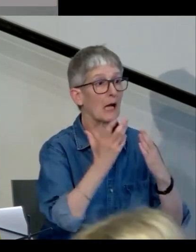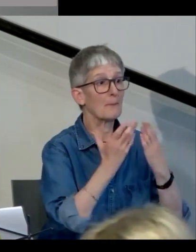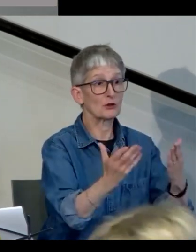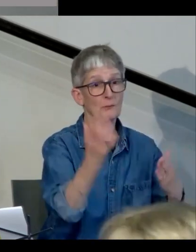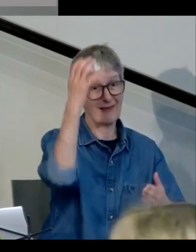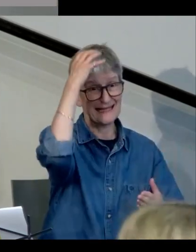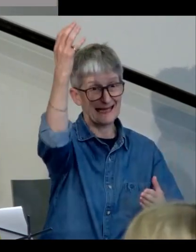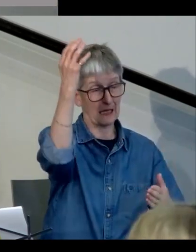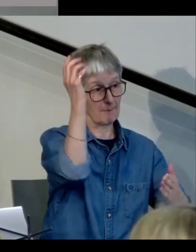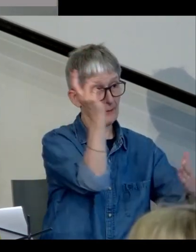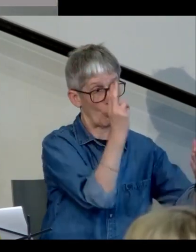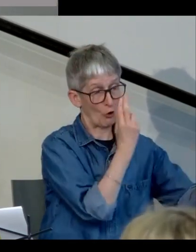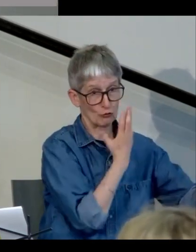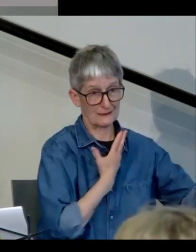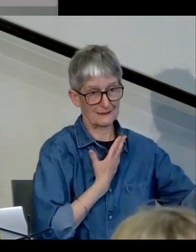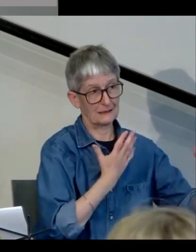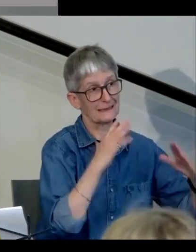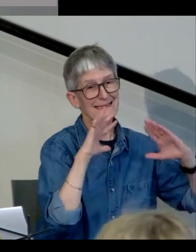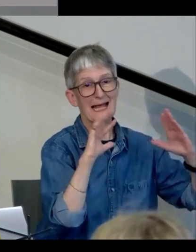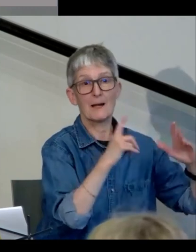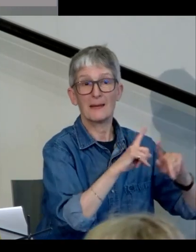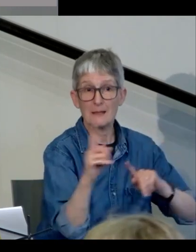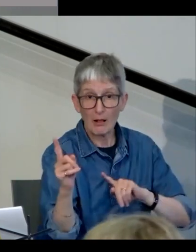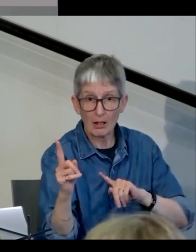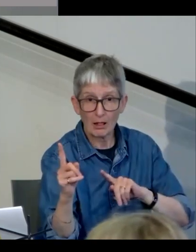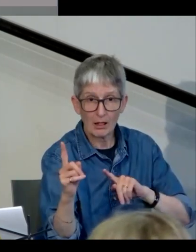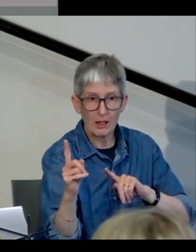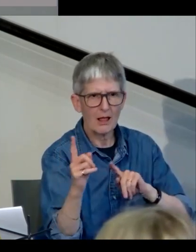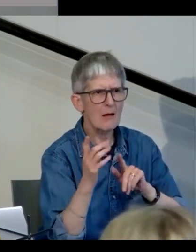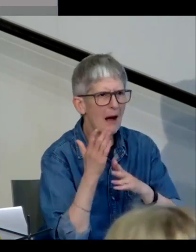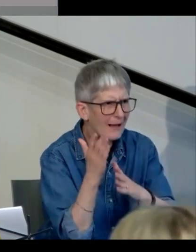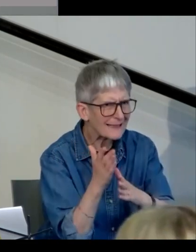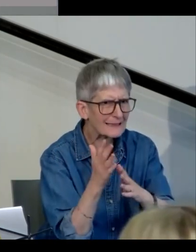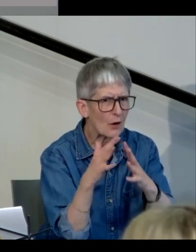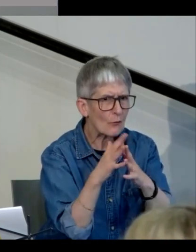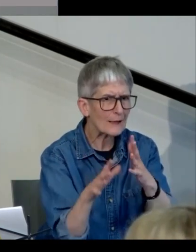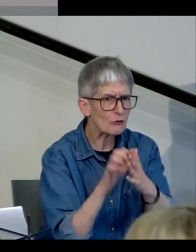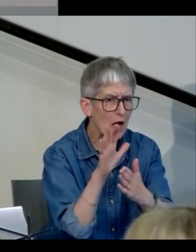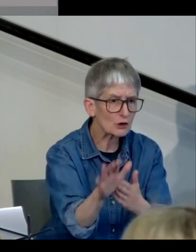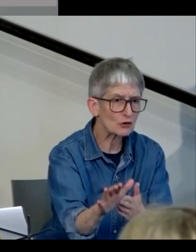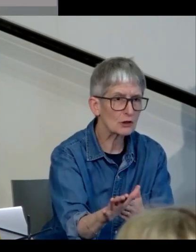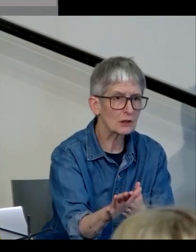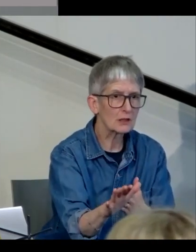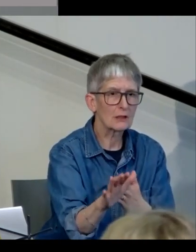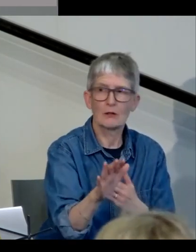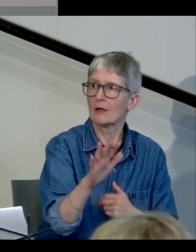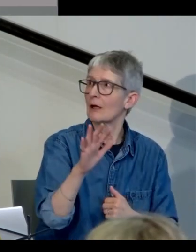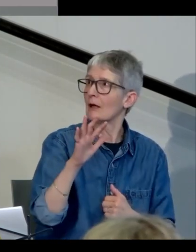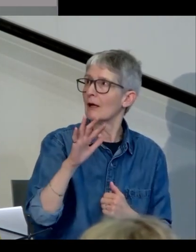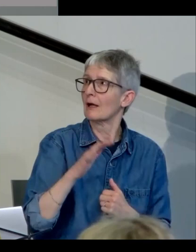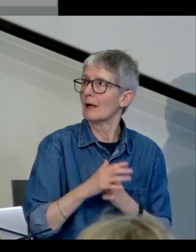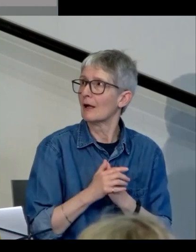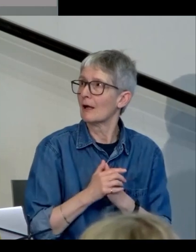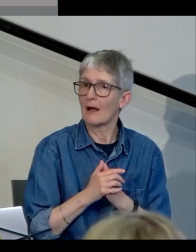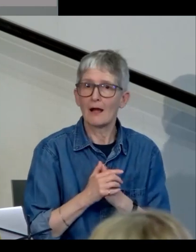paint portraits of 10 people they consider pioneers of Windrush. And the reason why I say I name drop